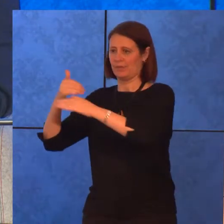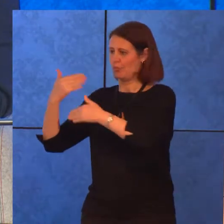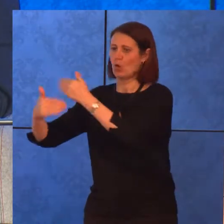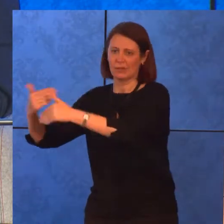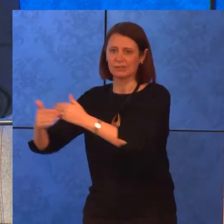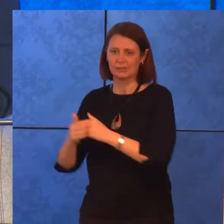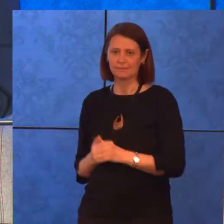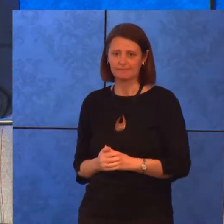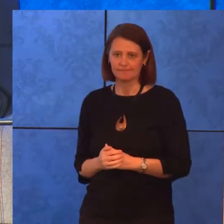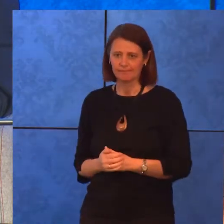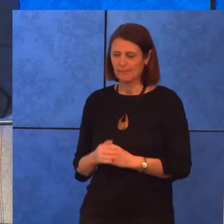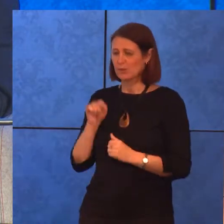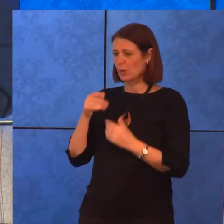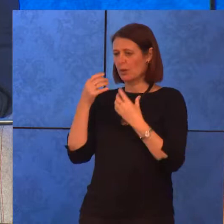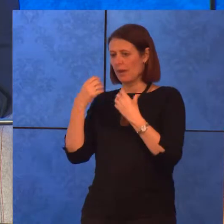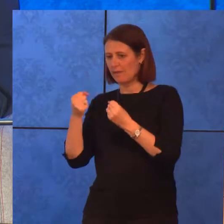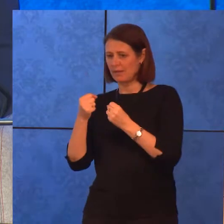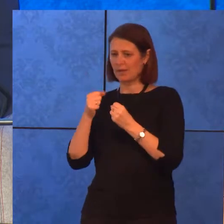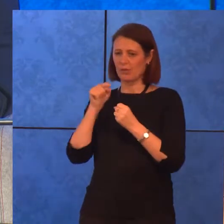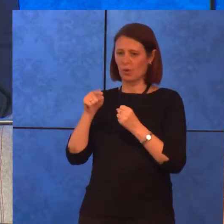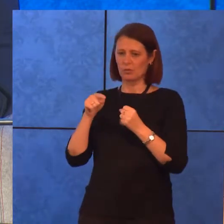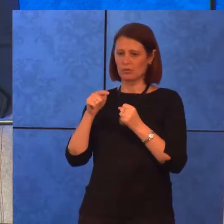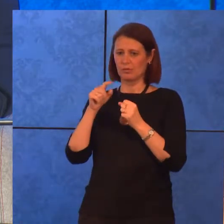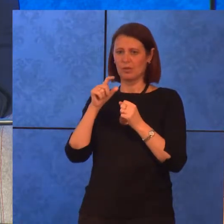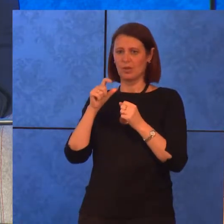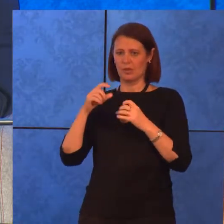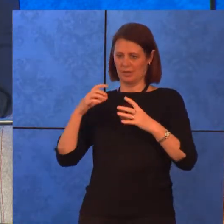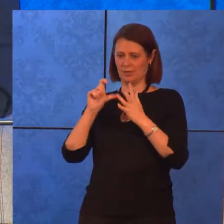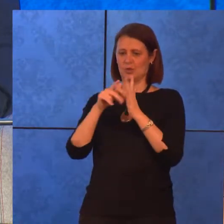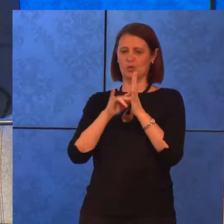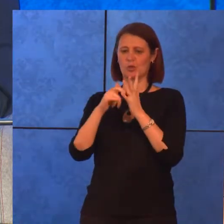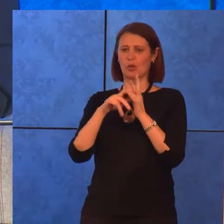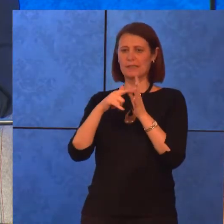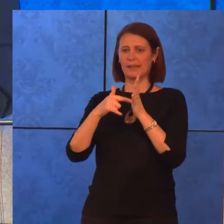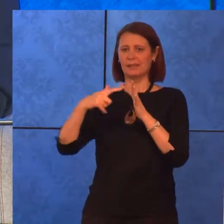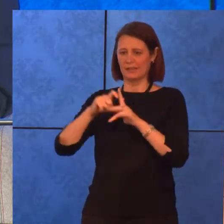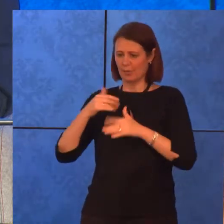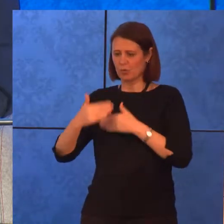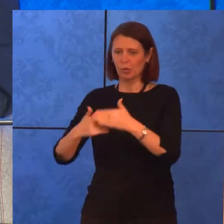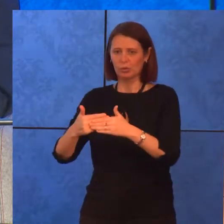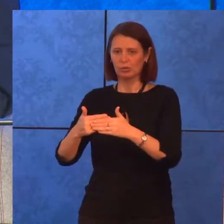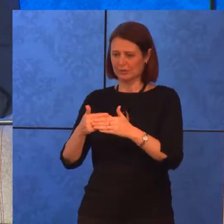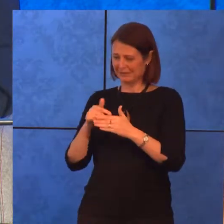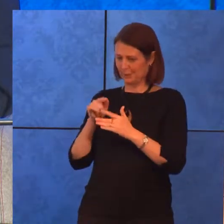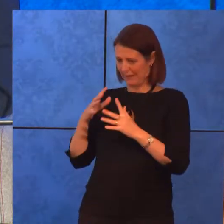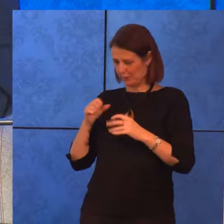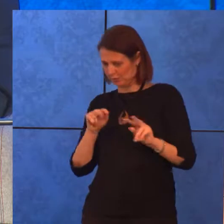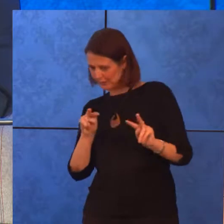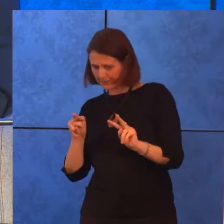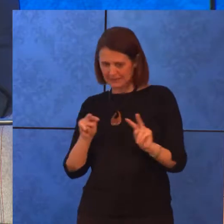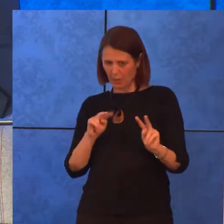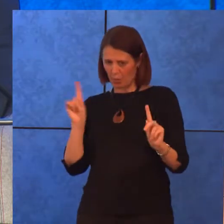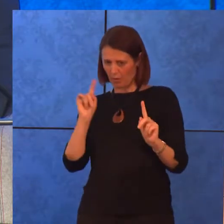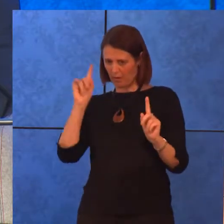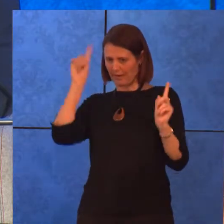through some of those formal consultative approaches is going to be pretty important for me to get insights around what the current